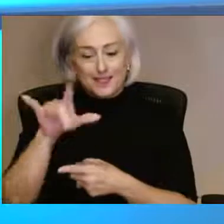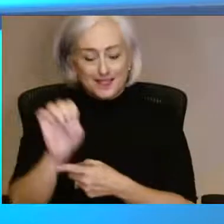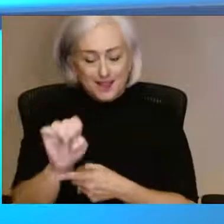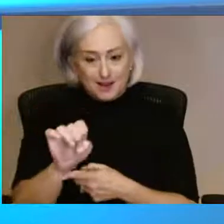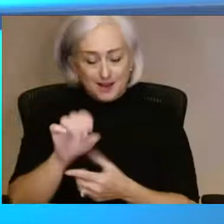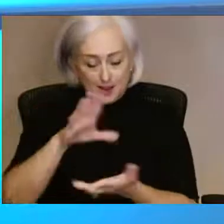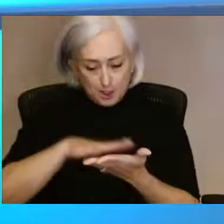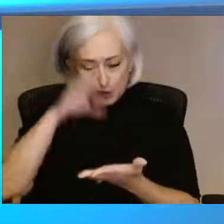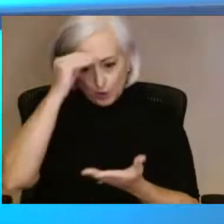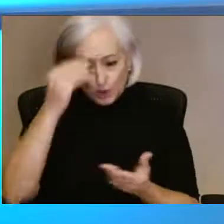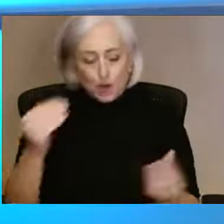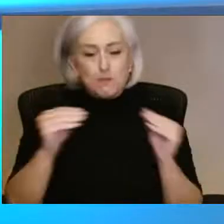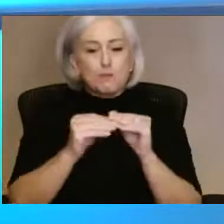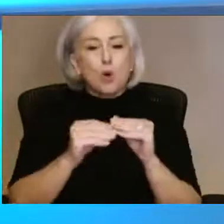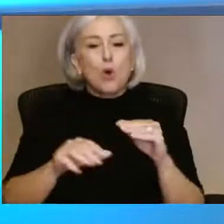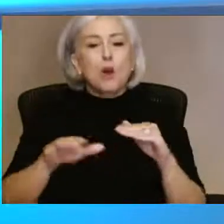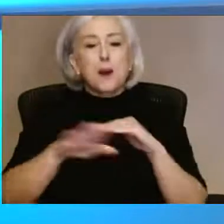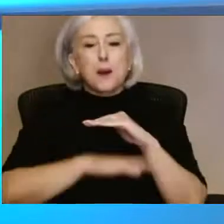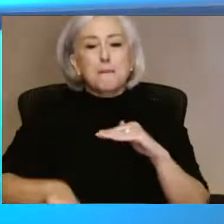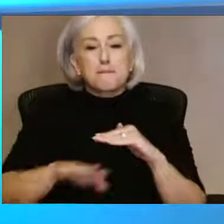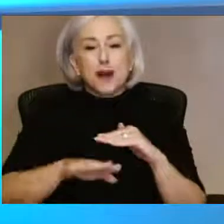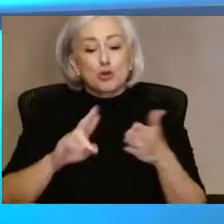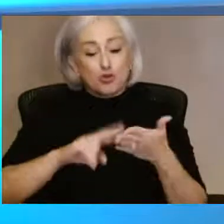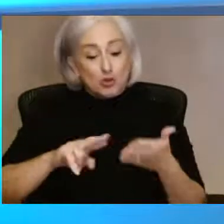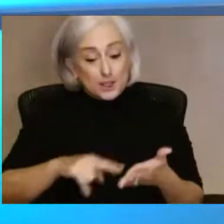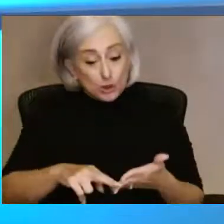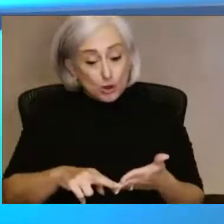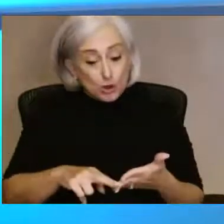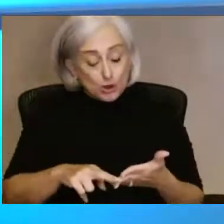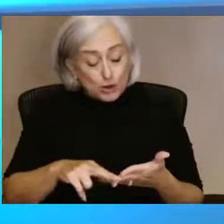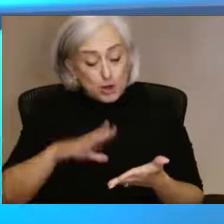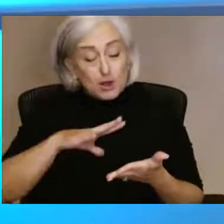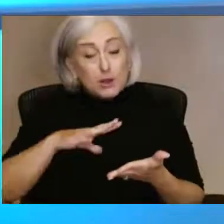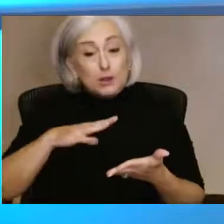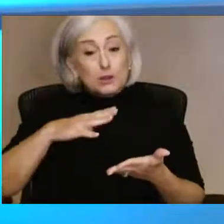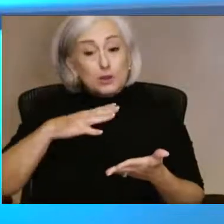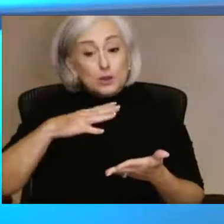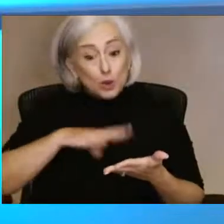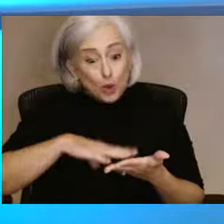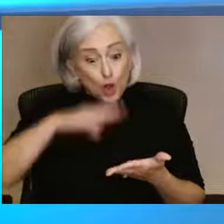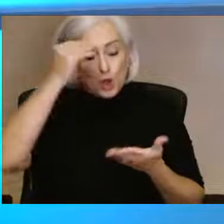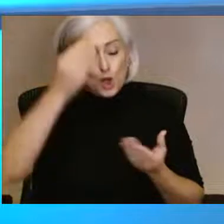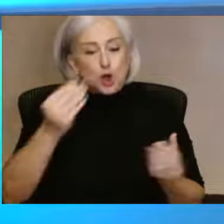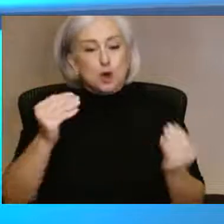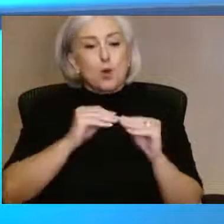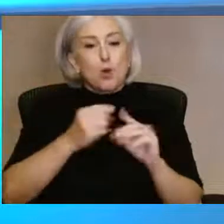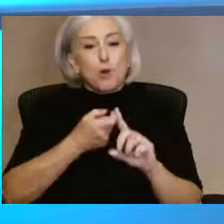and what we are doing to better understand where cancers come from, visit